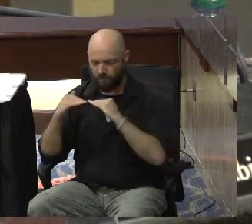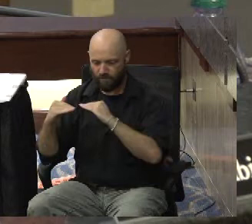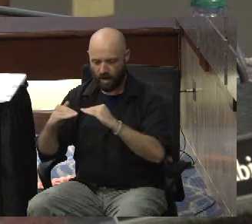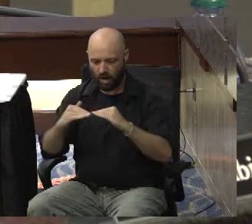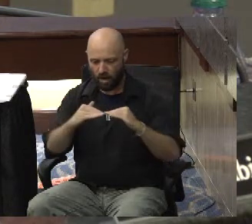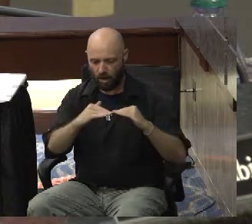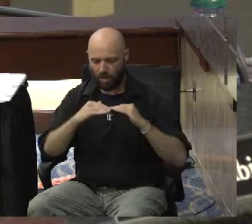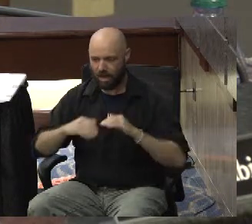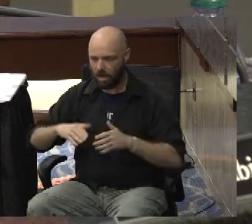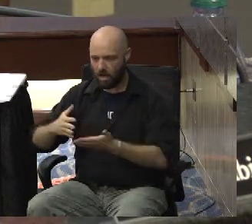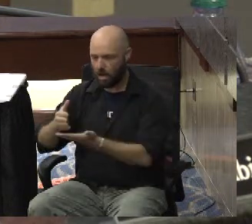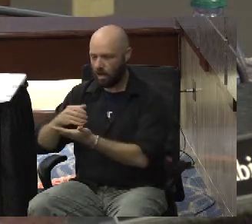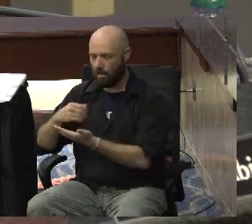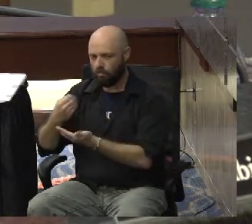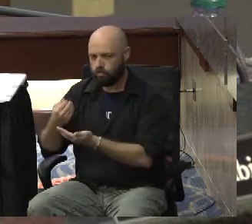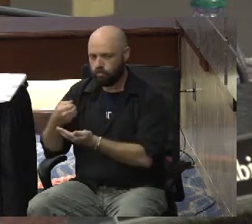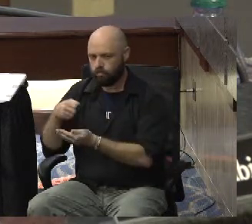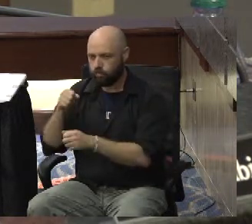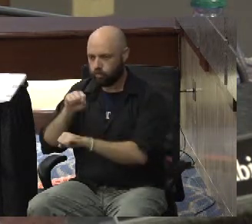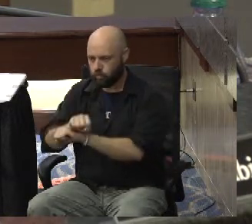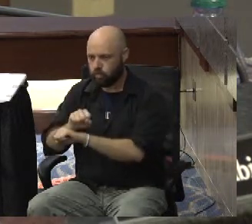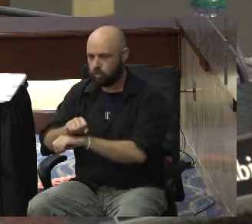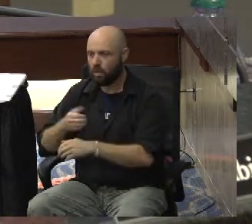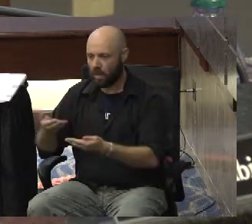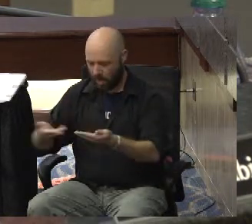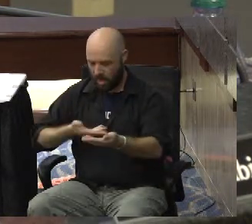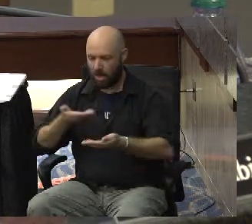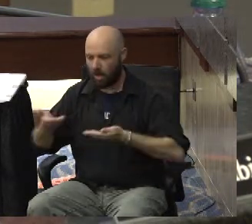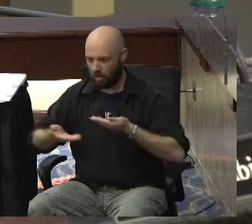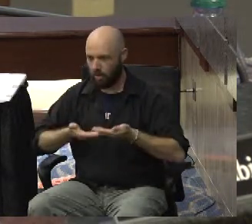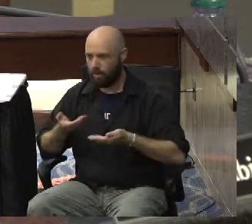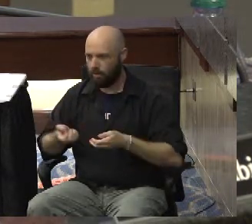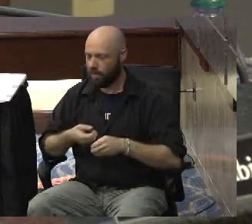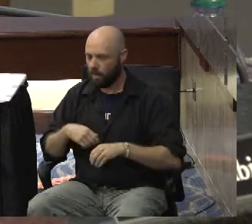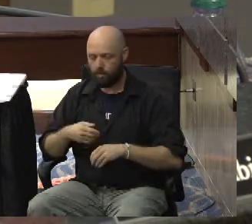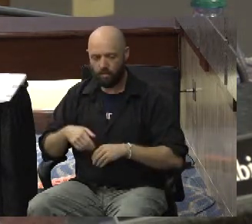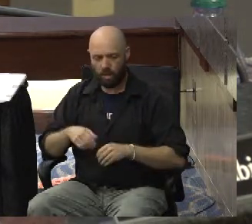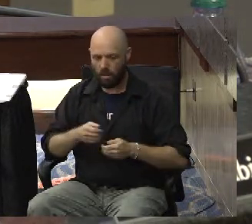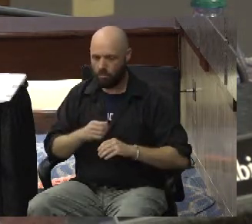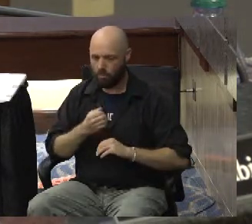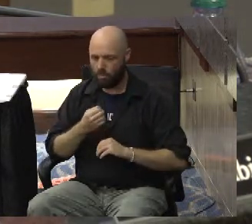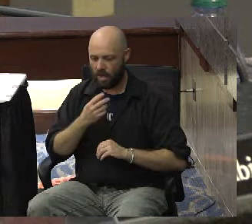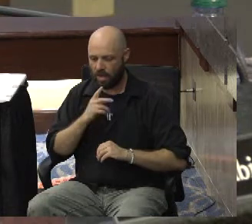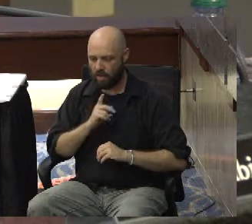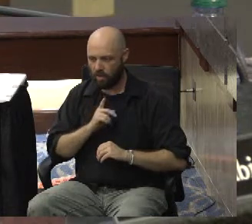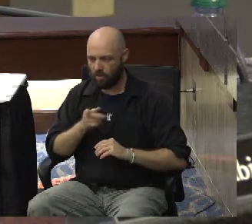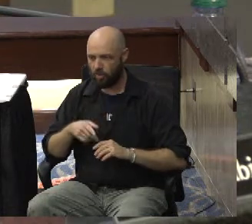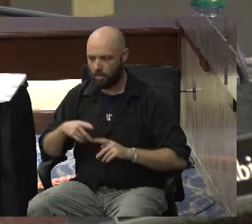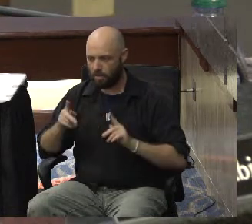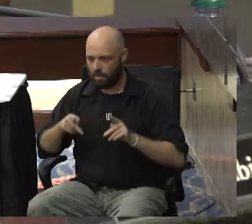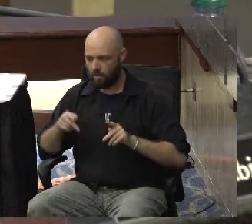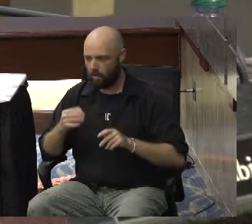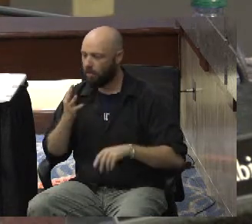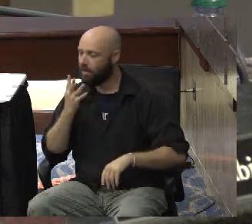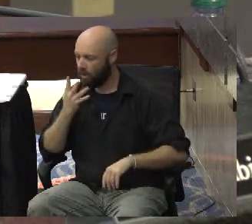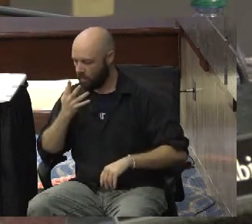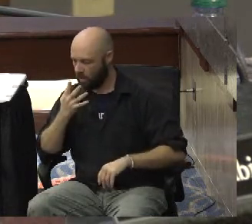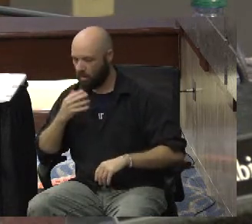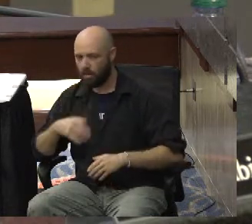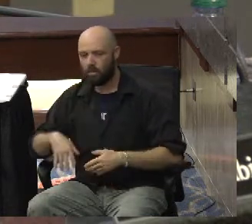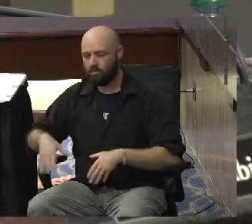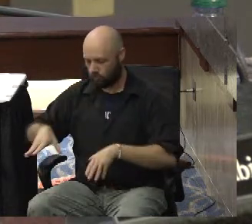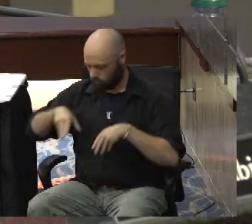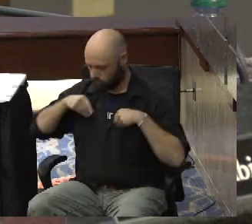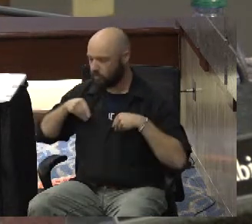practices and making sure that people of color are getting an opportunity in the local company that's